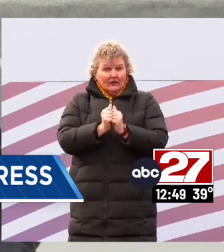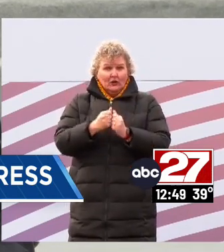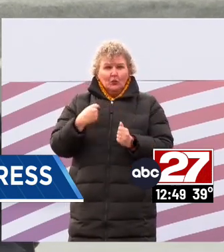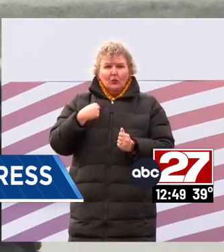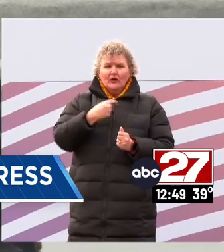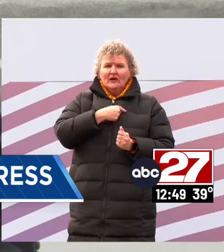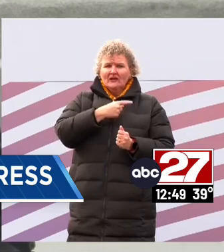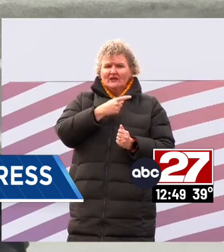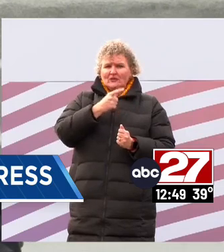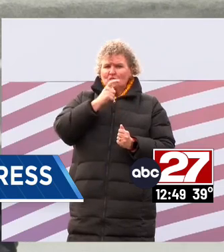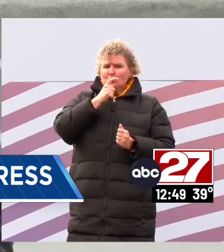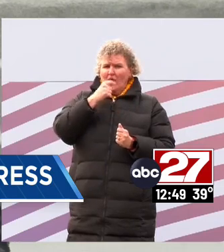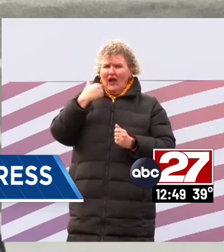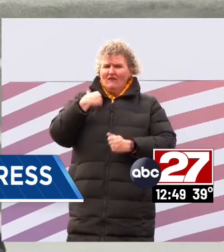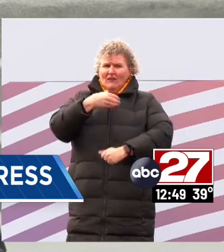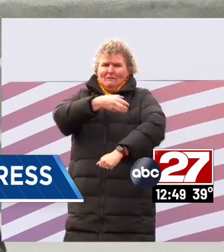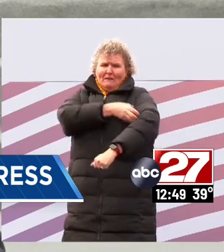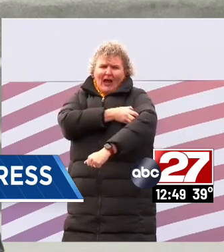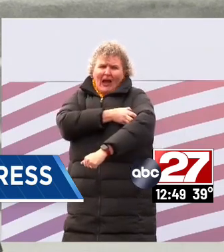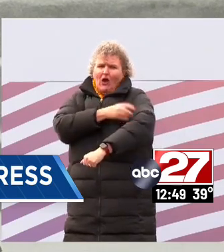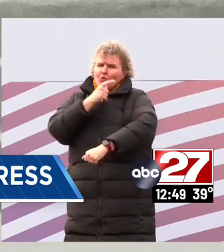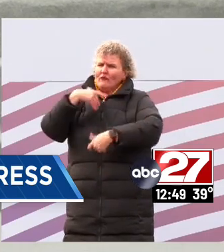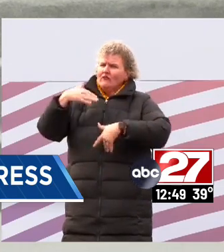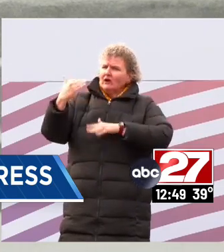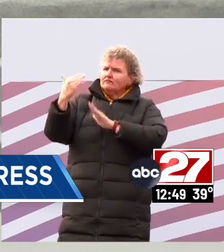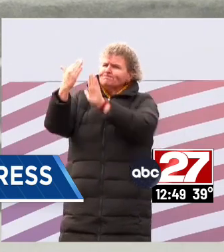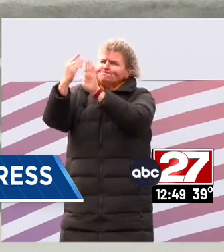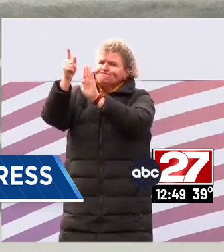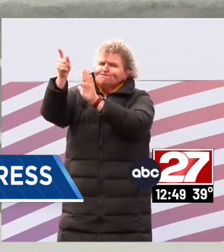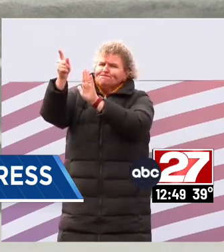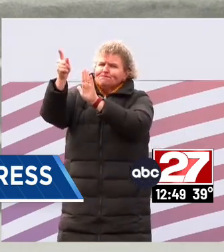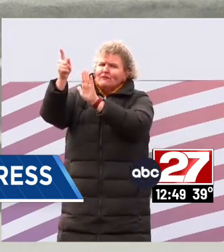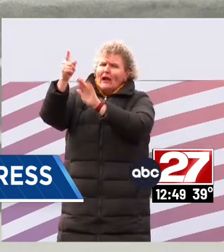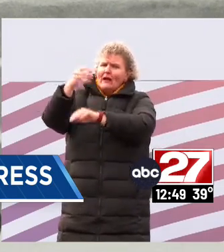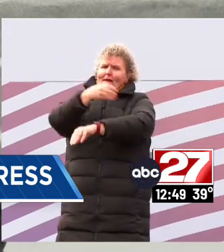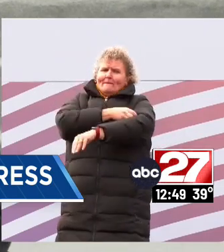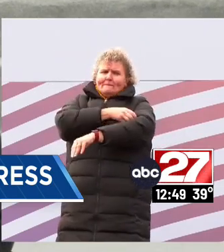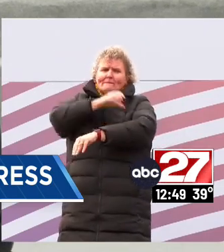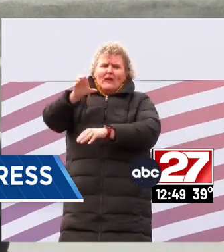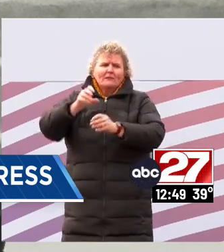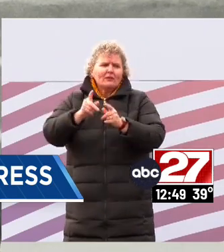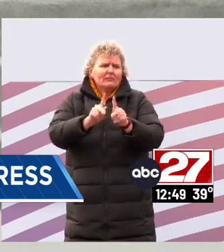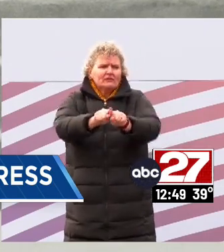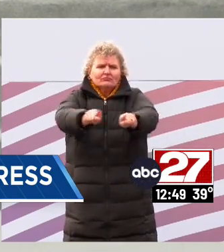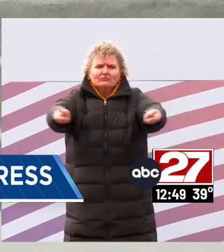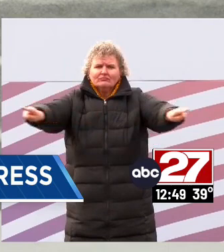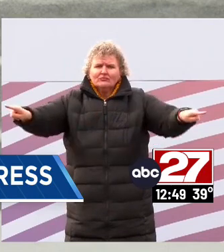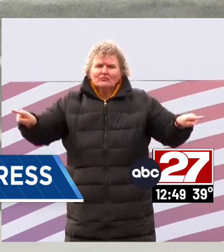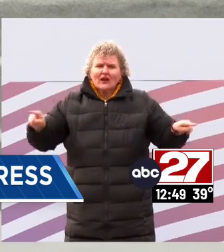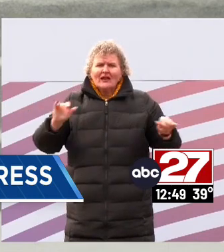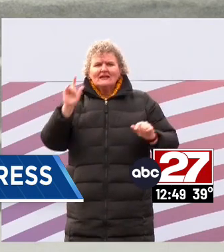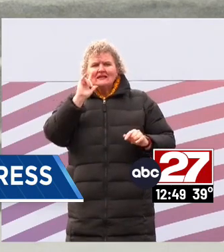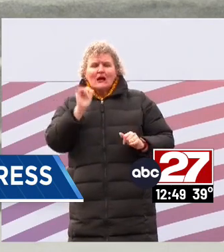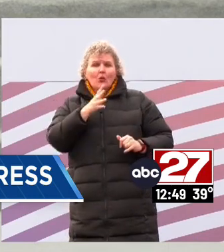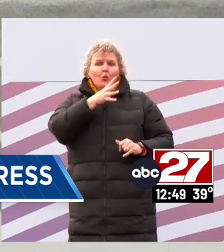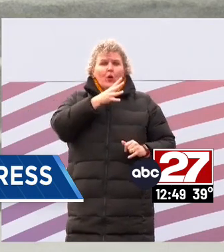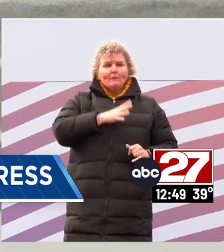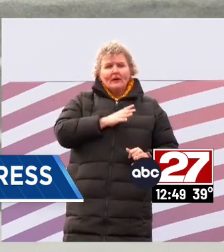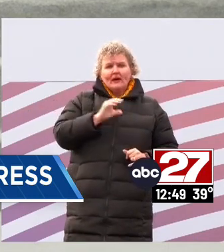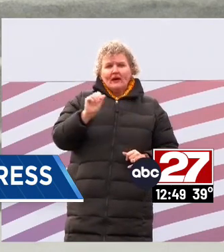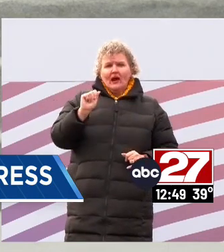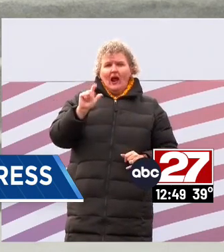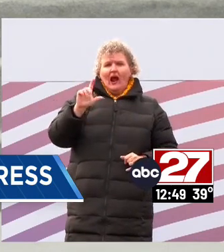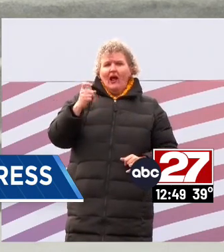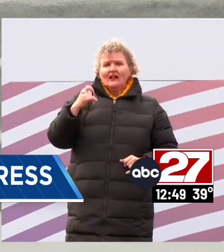we have empowered the people. People like Alexis, who was ripped off by a predatory student lender, and